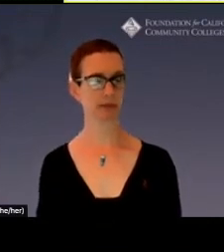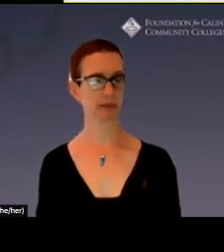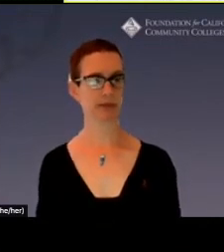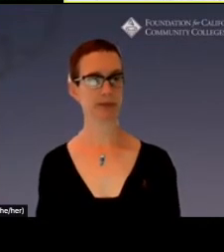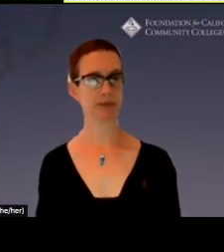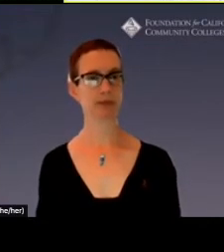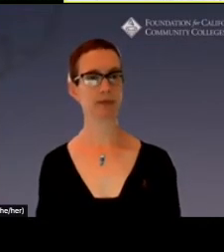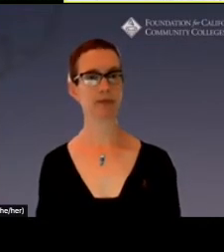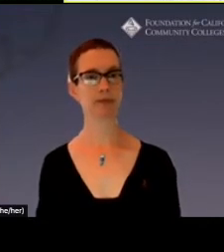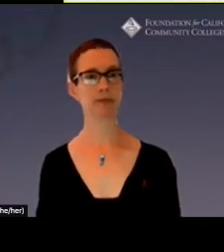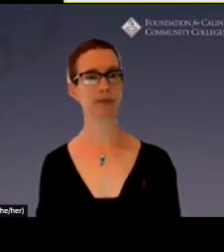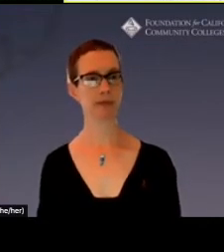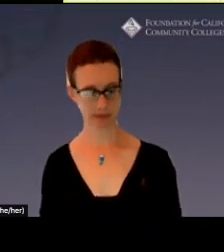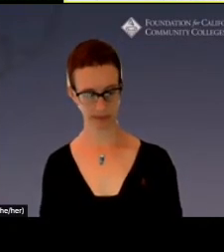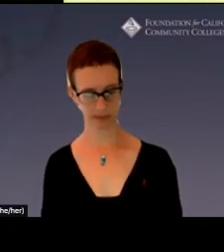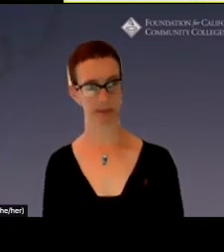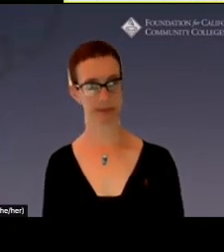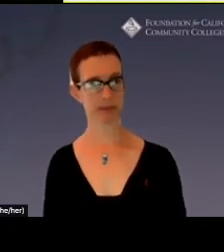California College